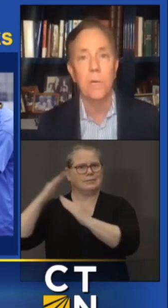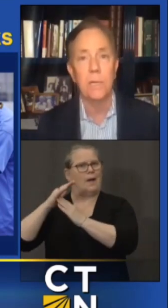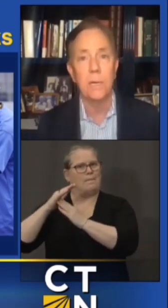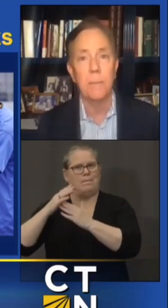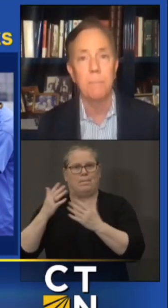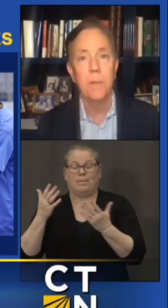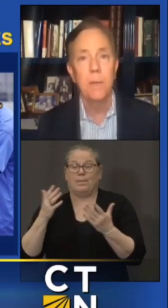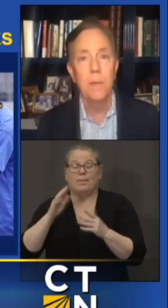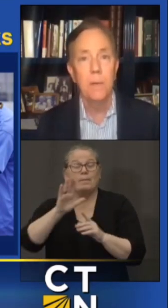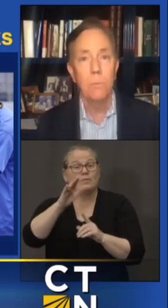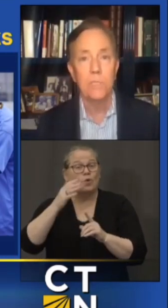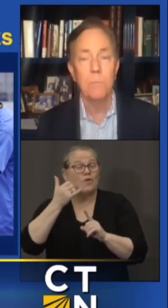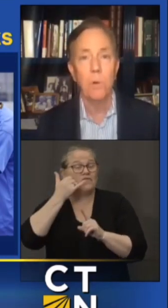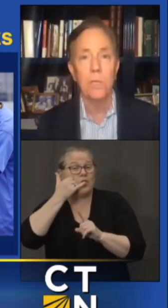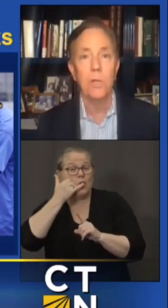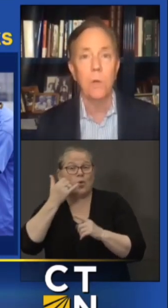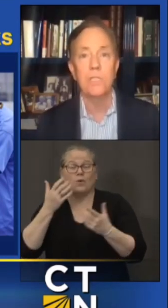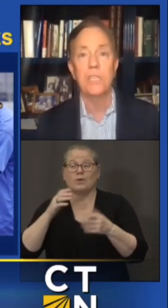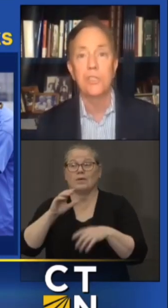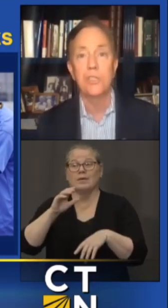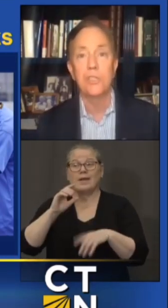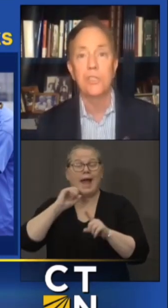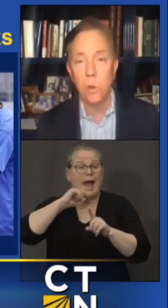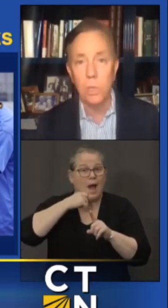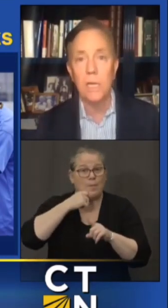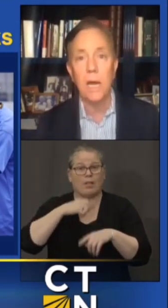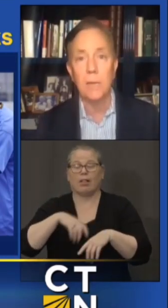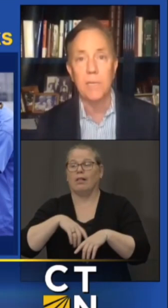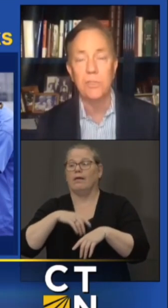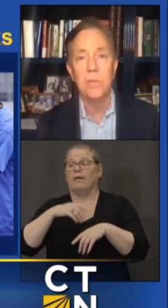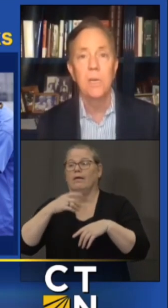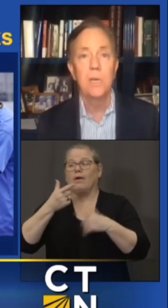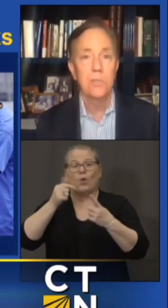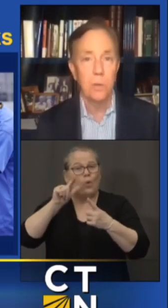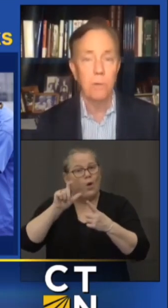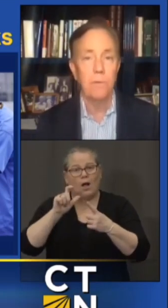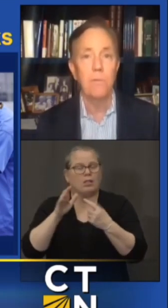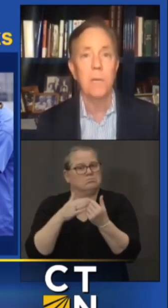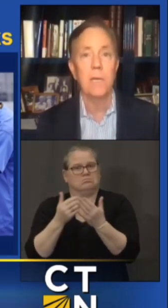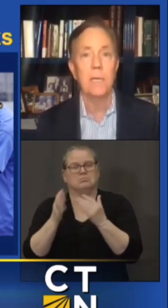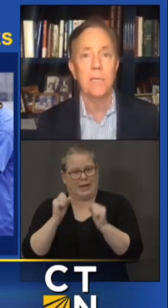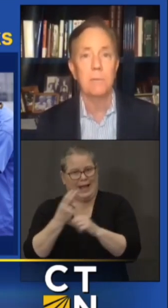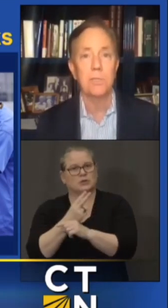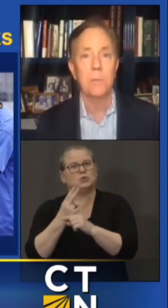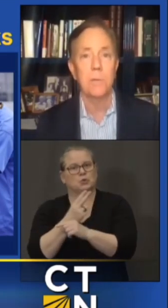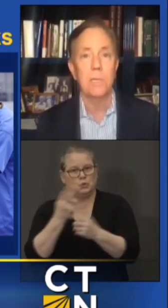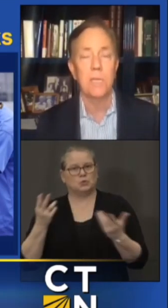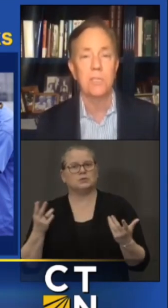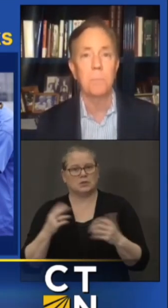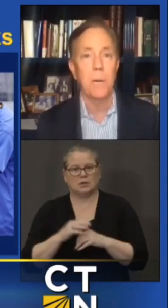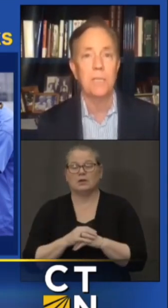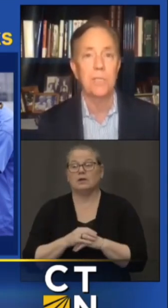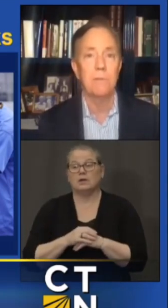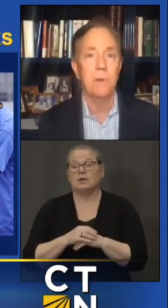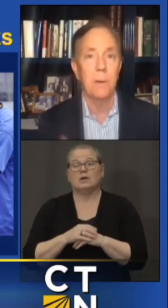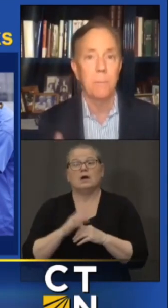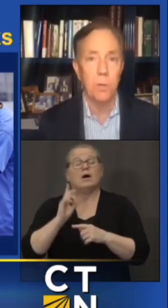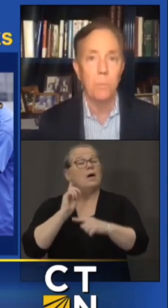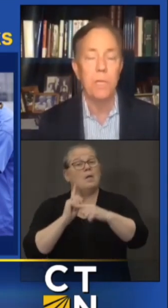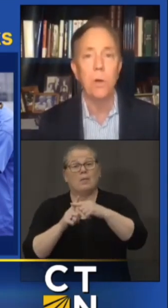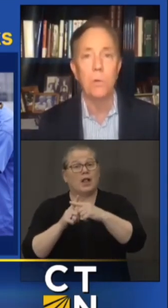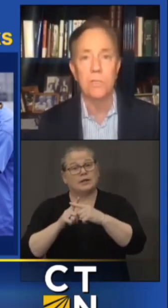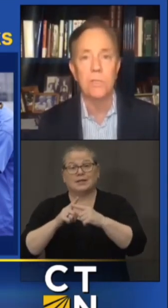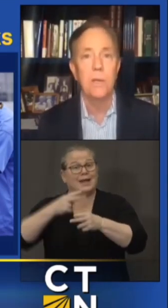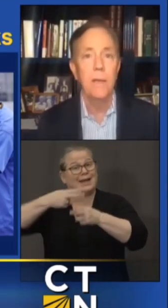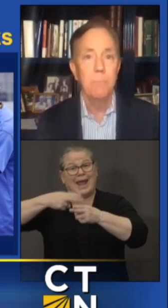do it. What's important to know is it's totally anonymous. So if you've been in contact with somebody tested positive, you'll